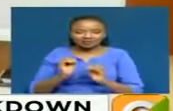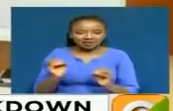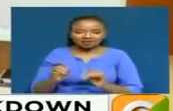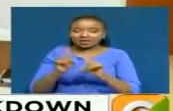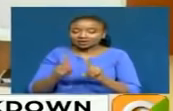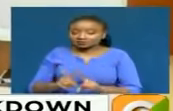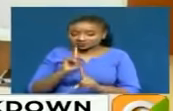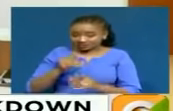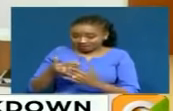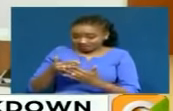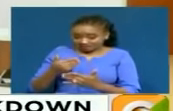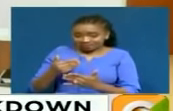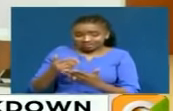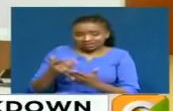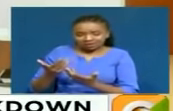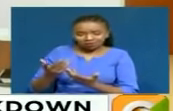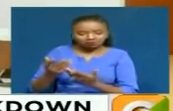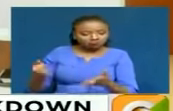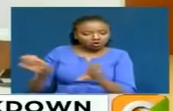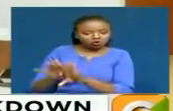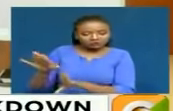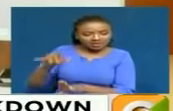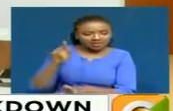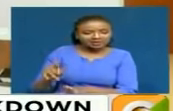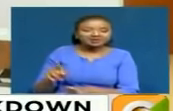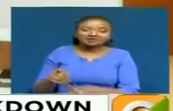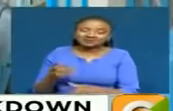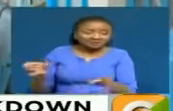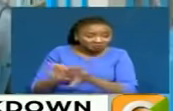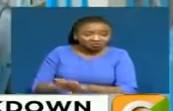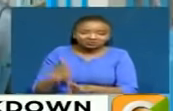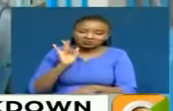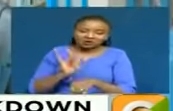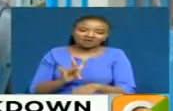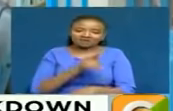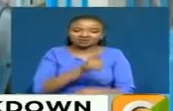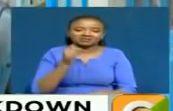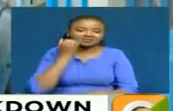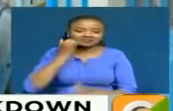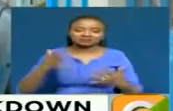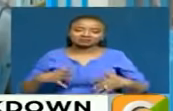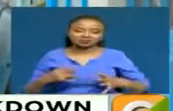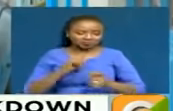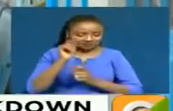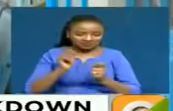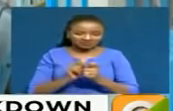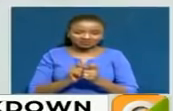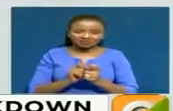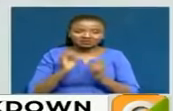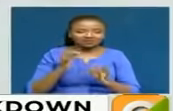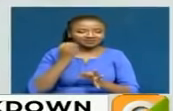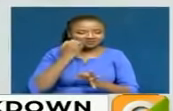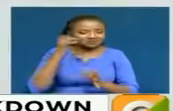for closure before investigations are complete will severely impact the patients in the hospital, particularly those in critical